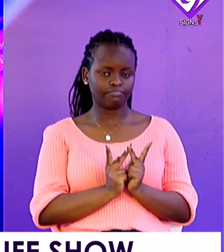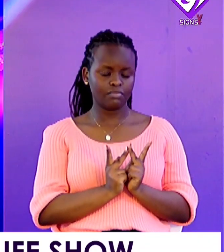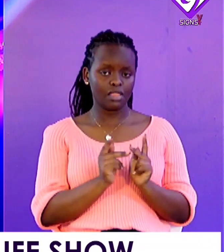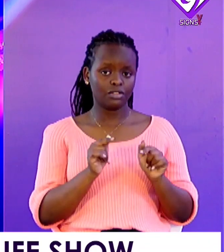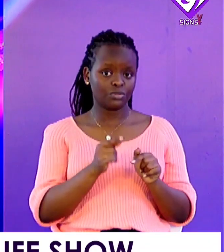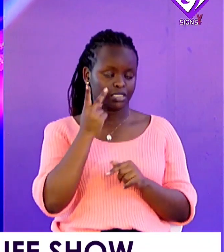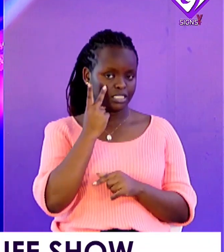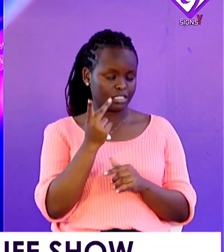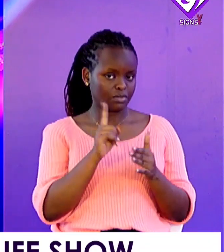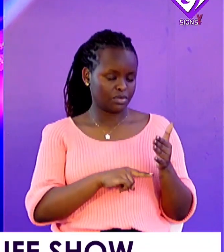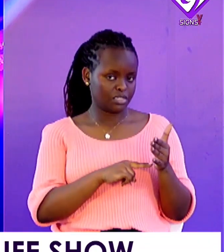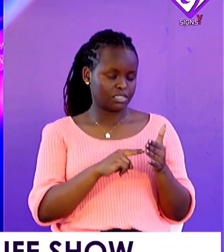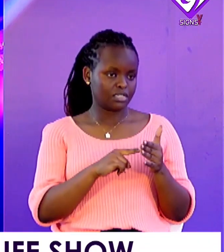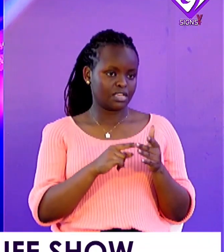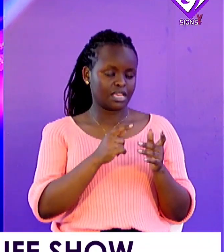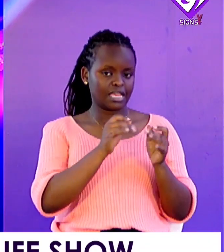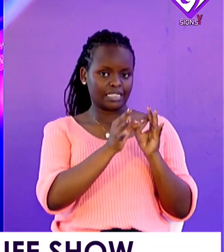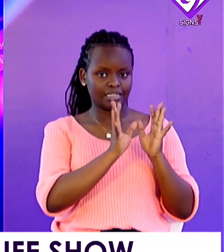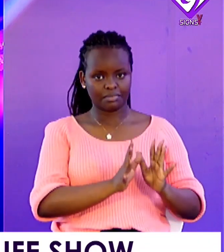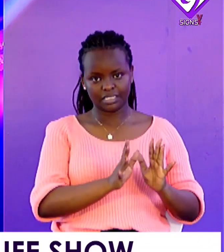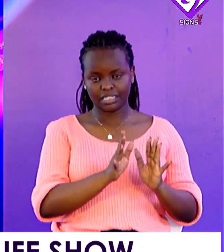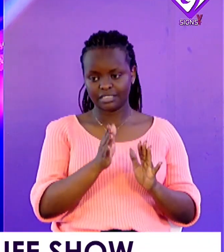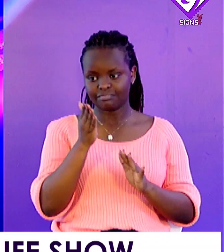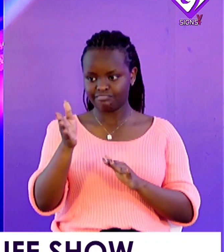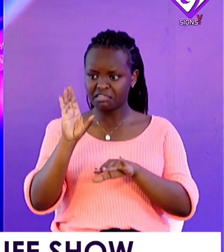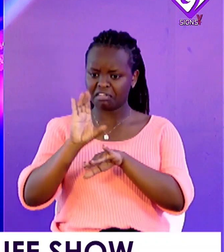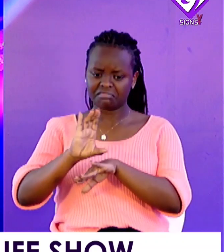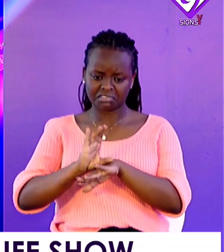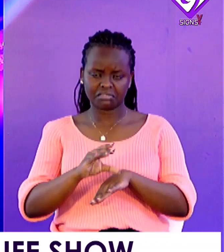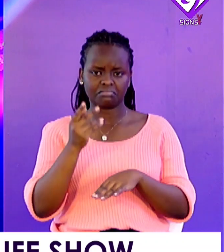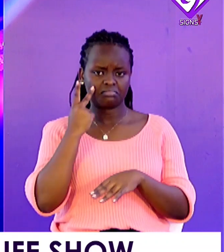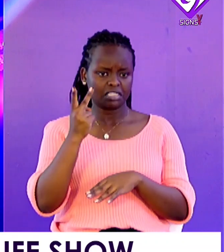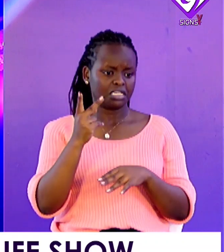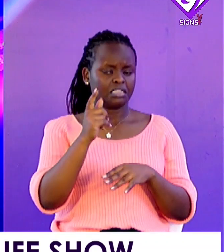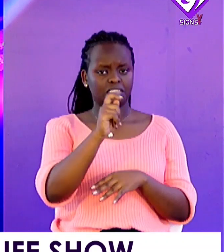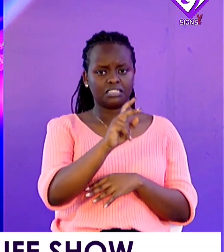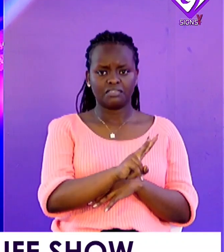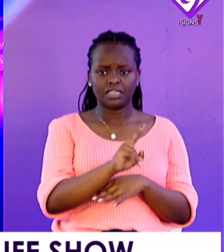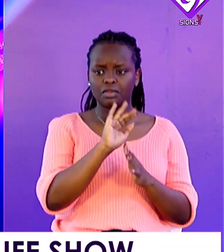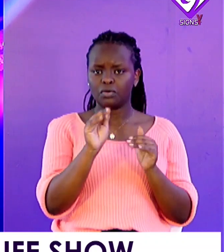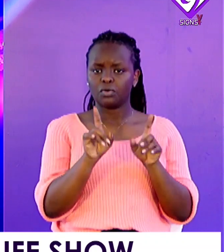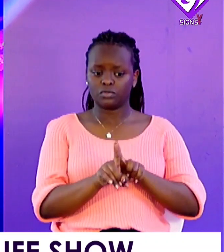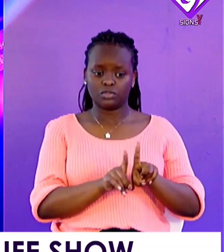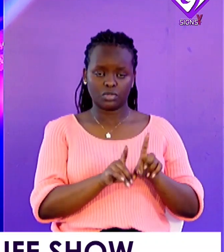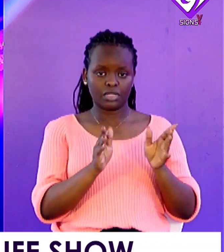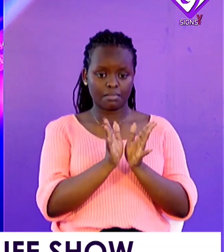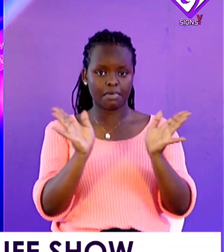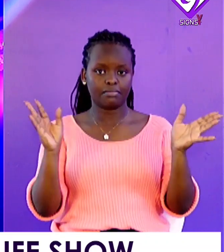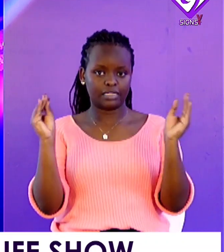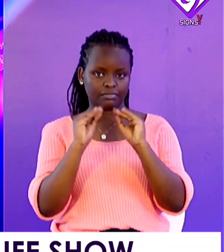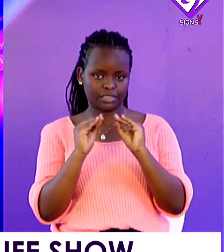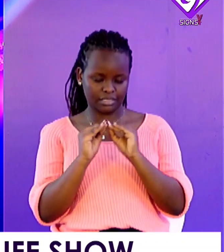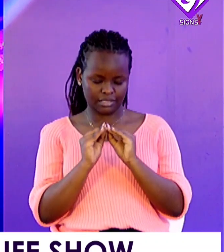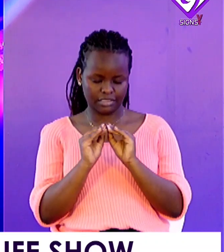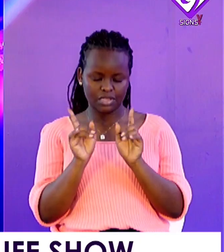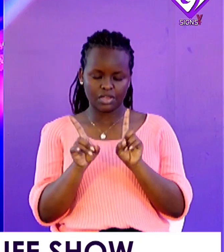we see the interpreters in the churches, also in public gathering. I think we